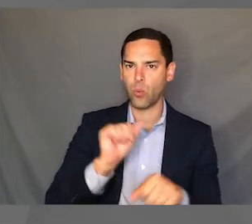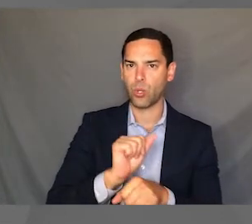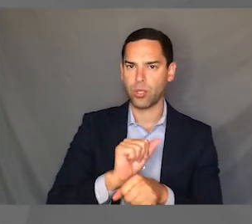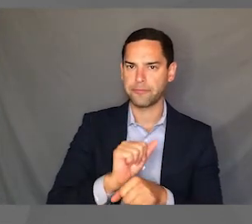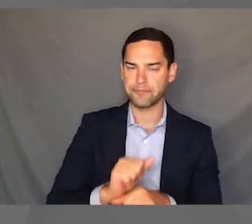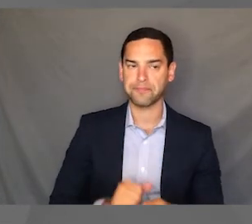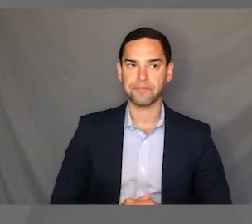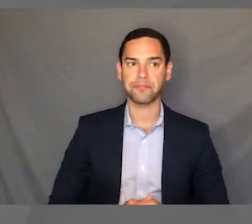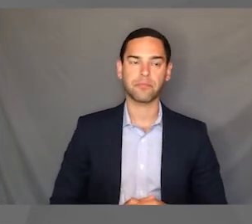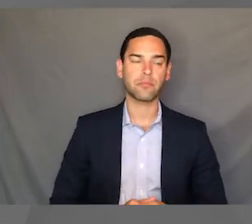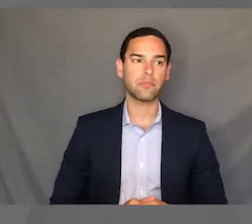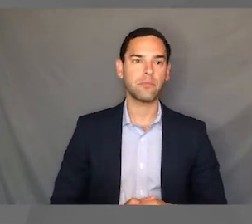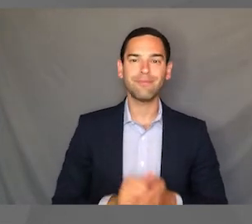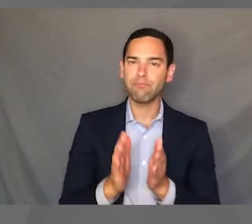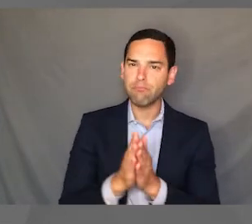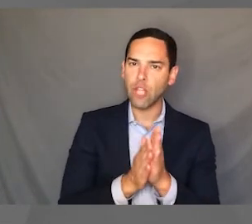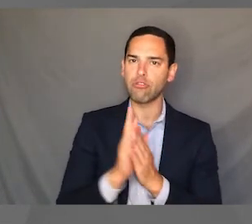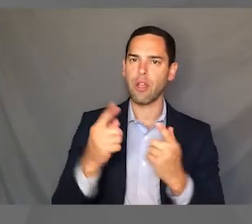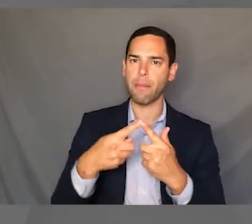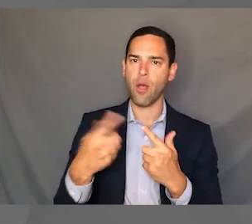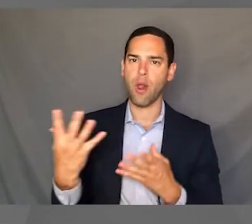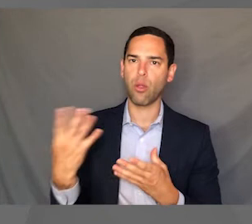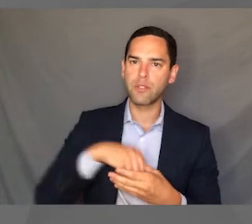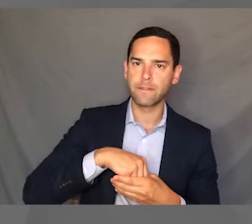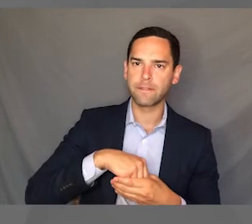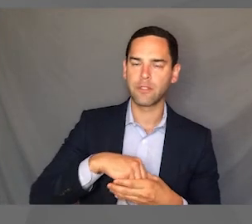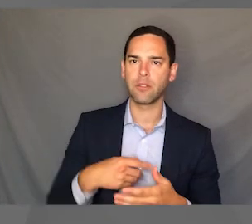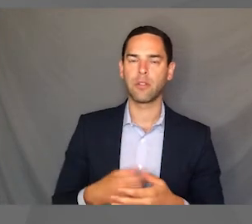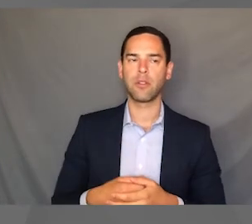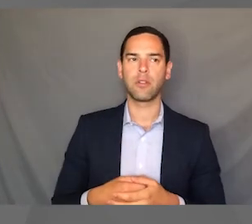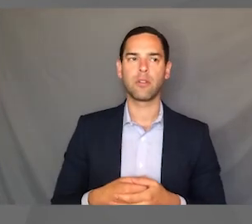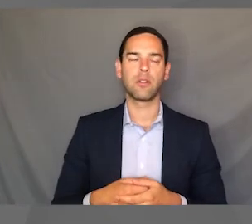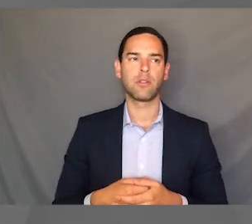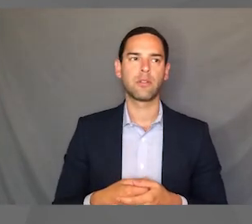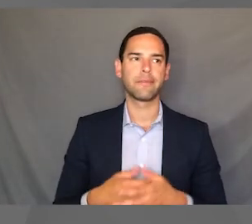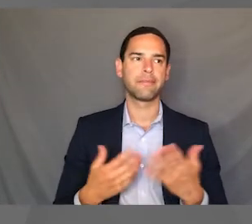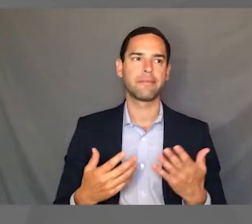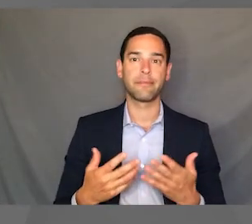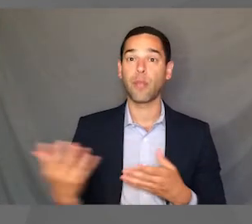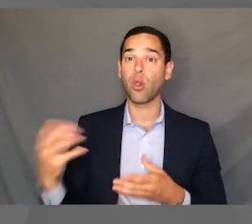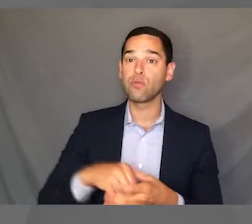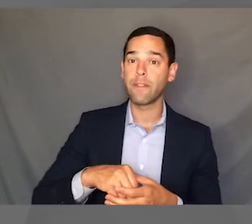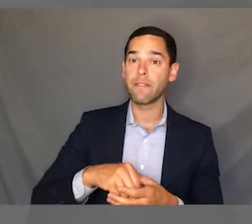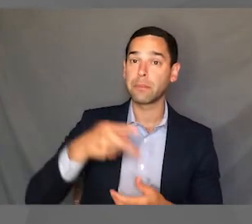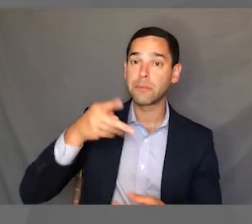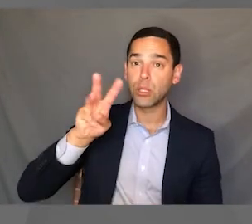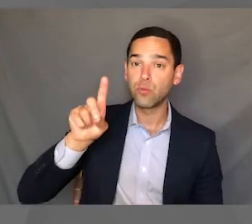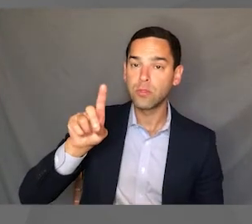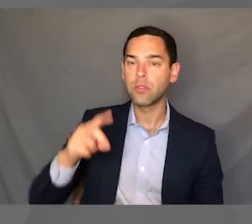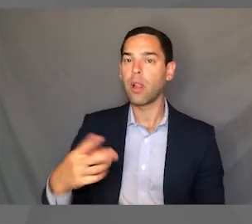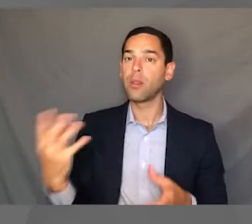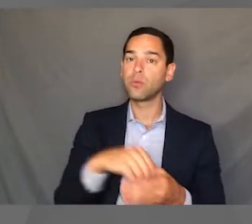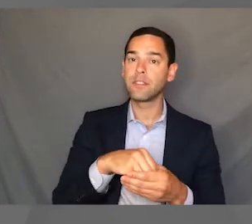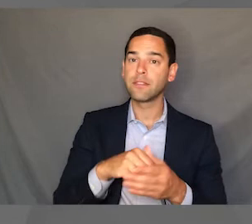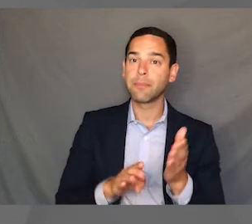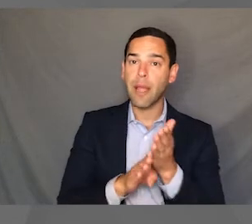is passionate about being inclusive. All right, whether that is inclusivity for persons with disabilities, for minorities,